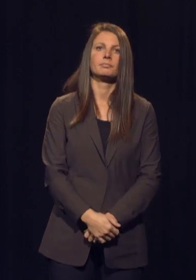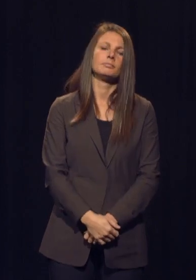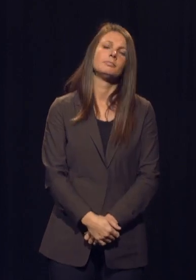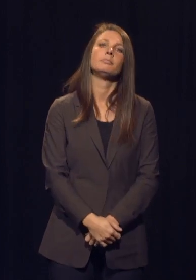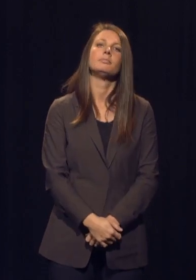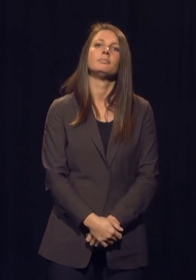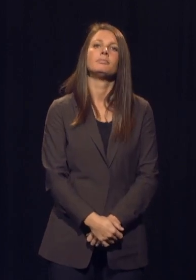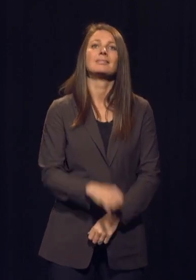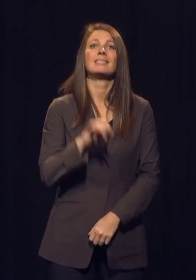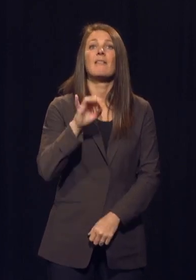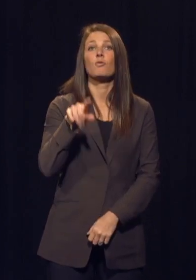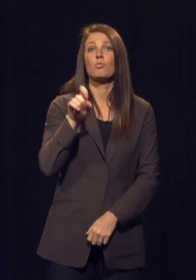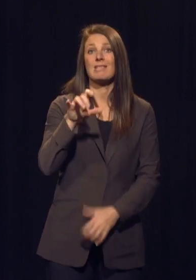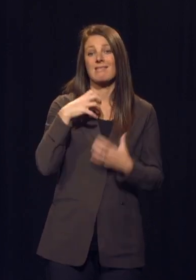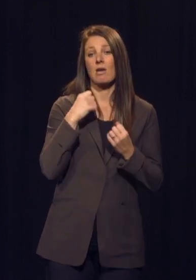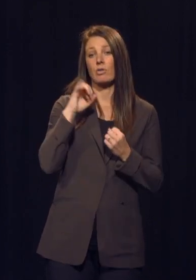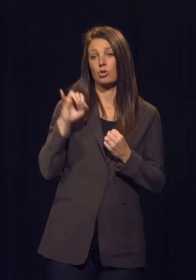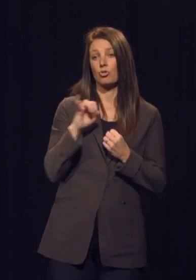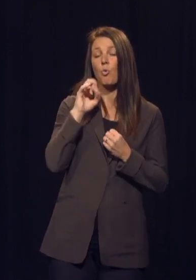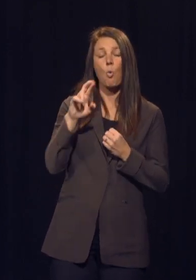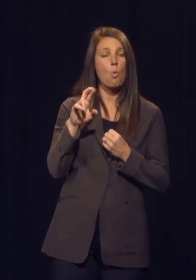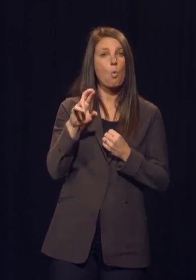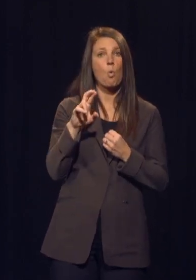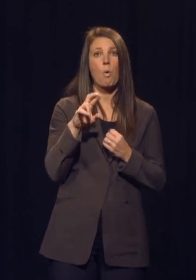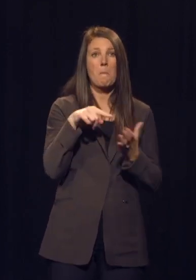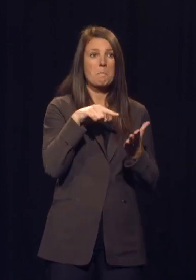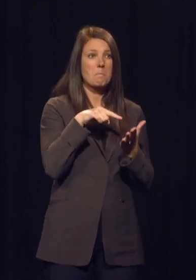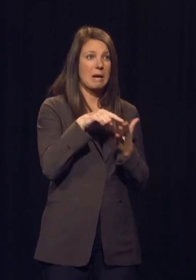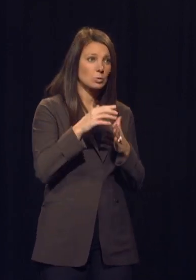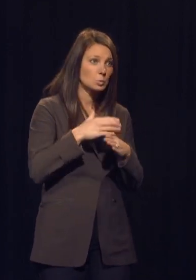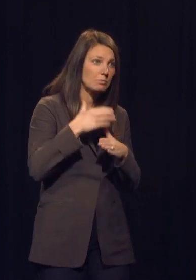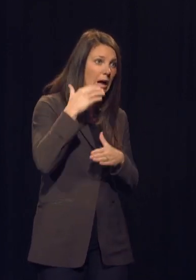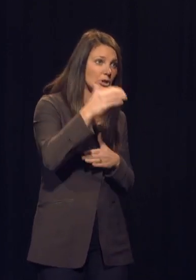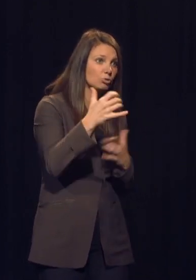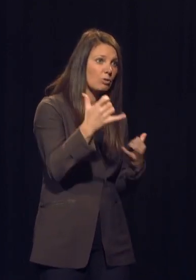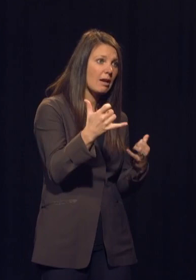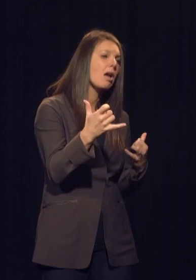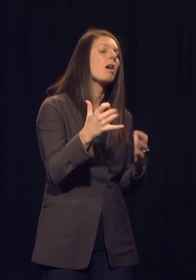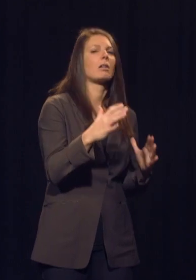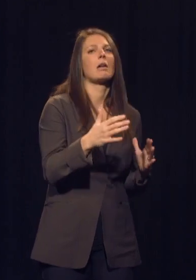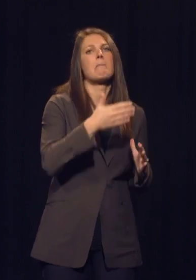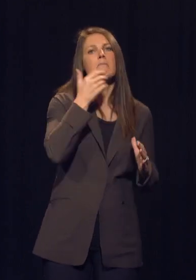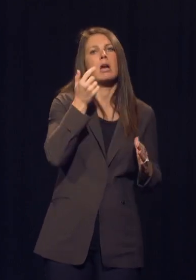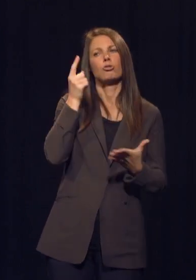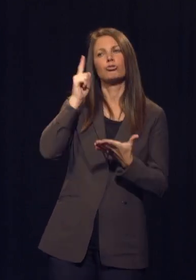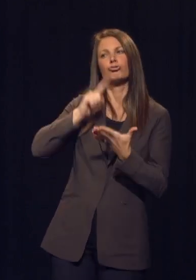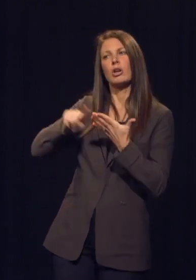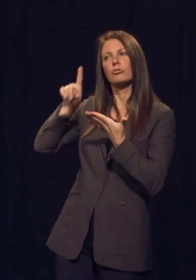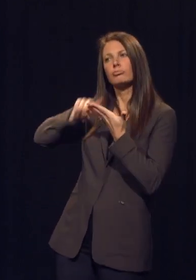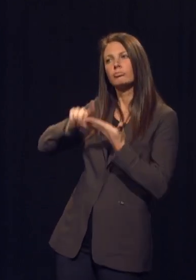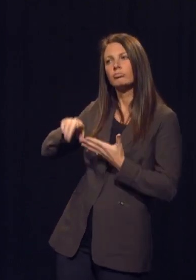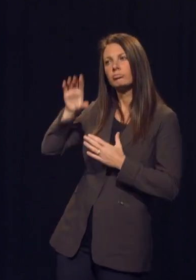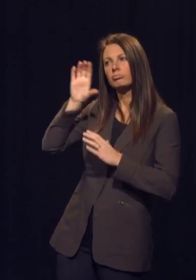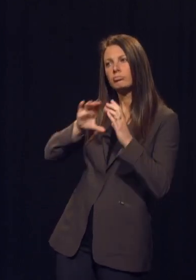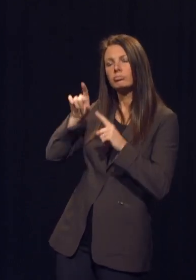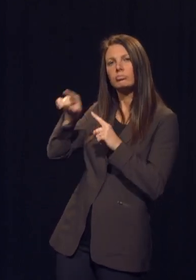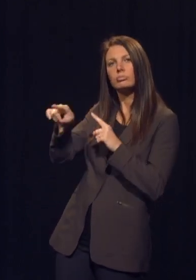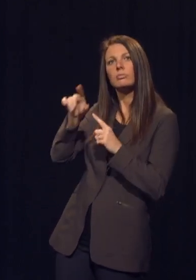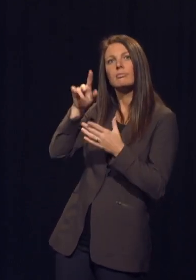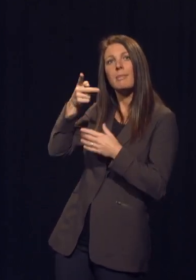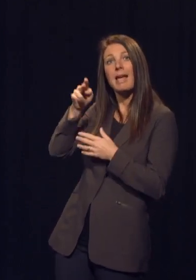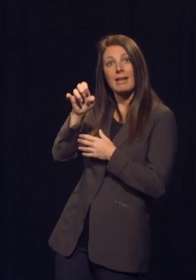If you need health insurance or are paying too much for what you have, now is the time to check out what Pennie has to offer. Why is